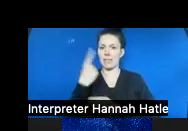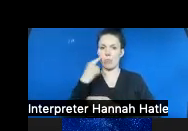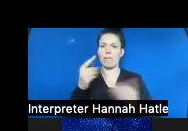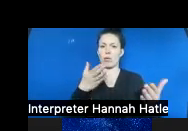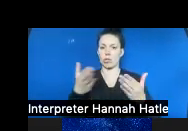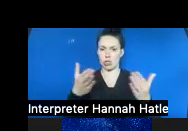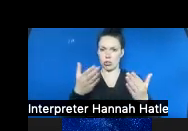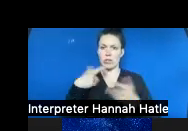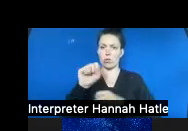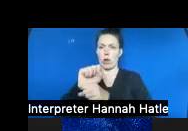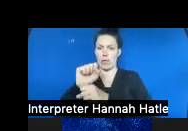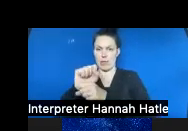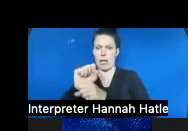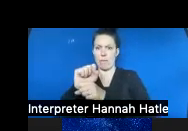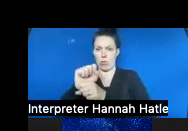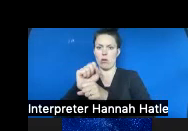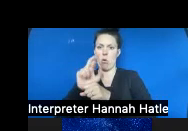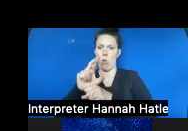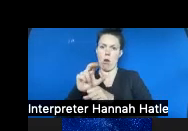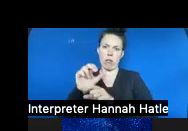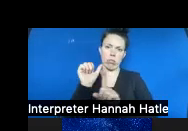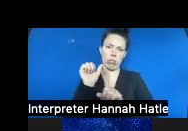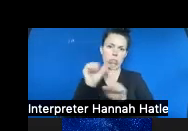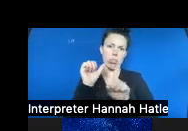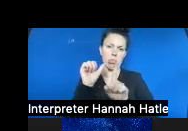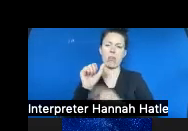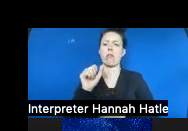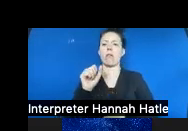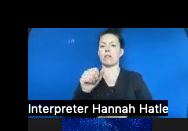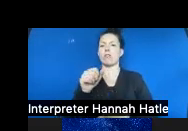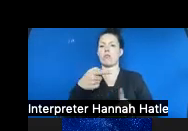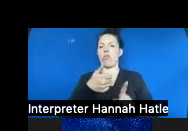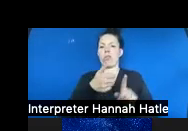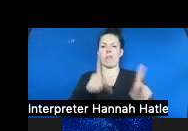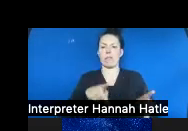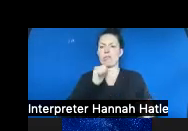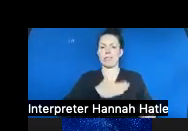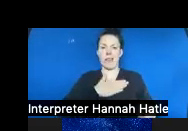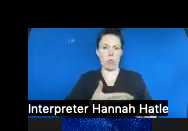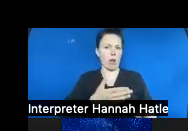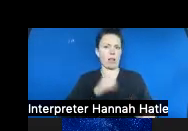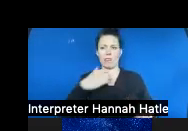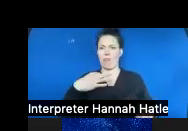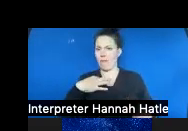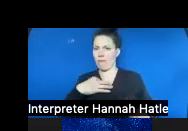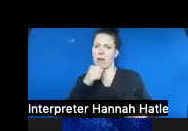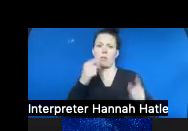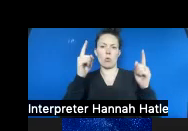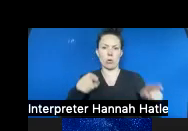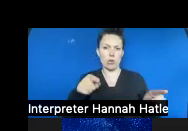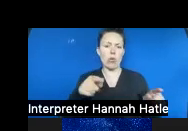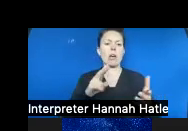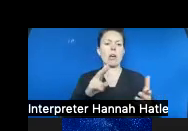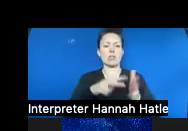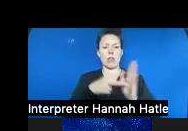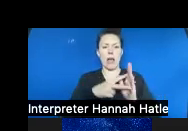coercion for the purpose of subjection and involuntary servitude, peonage, debt bondage, or